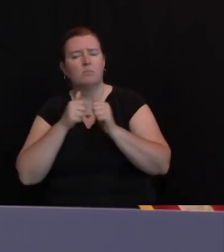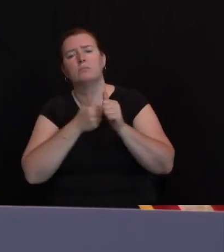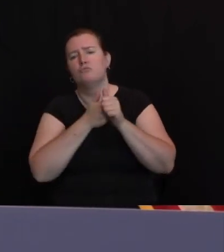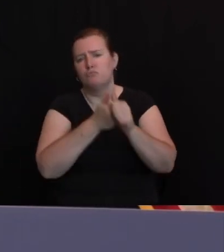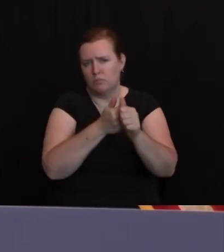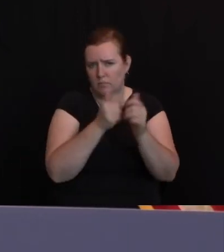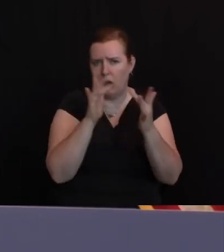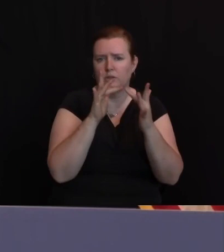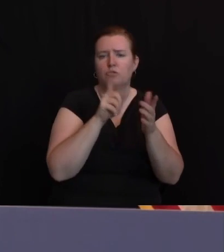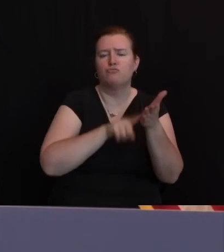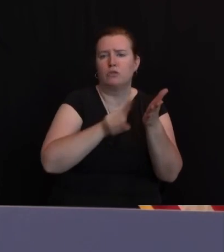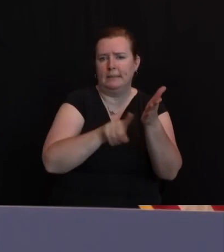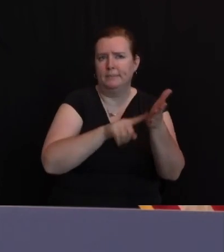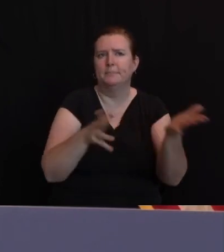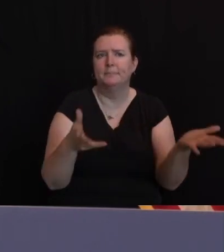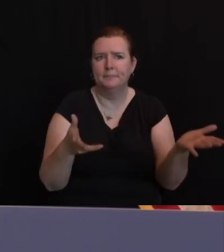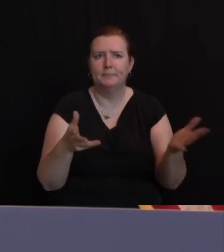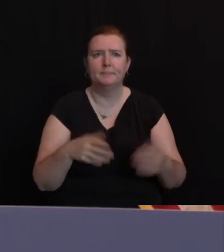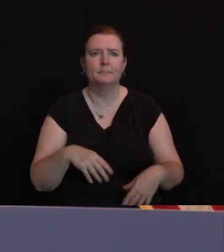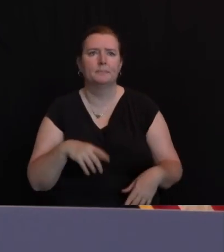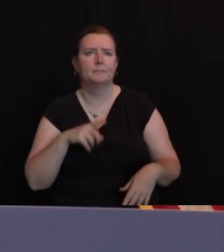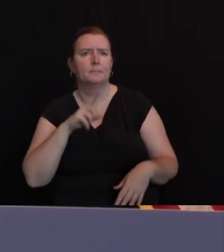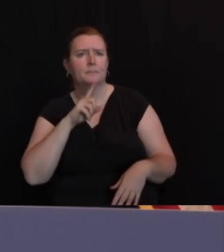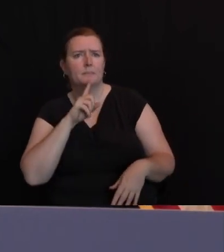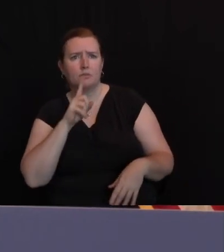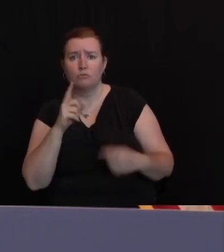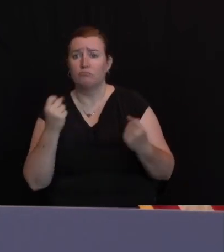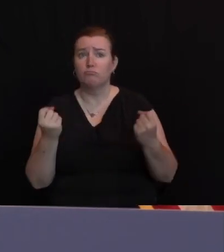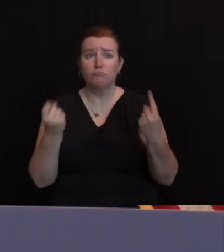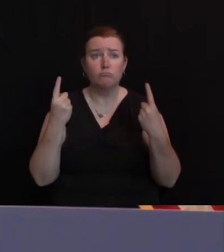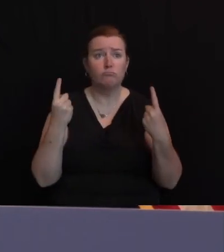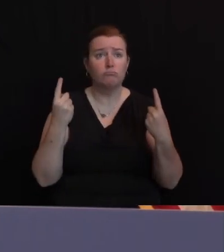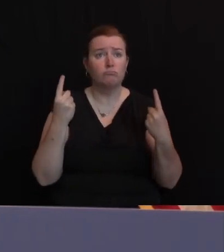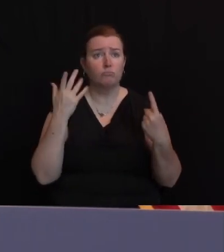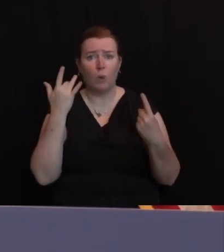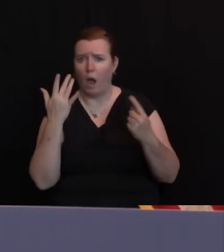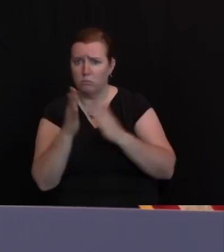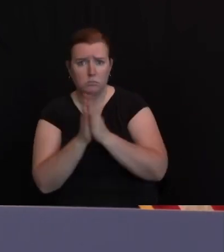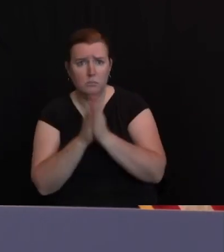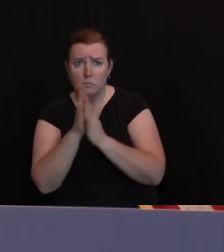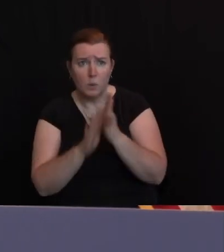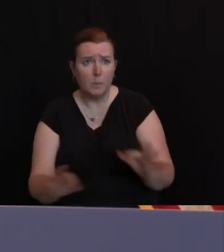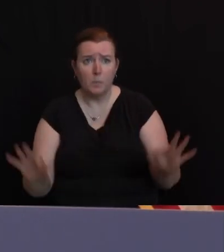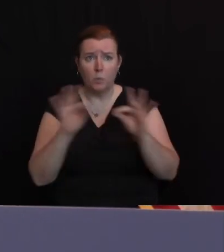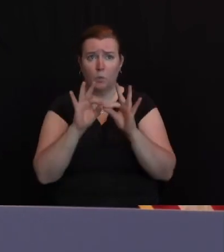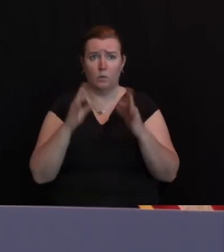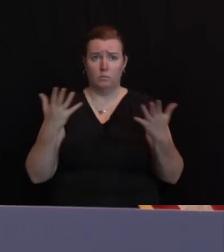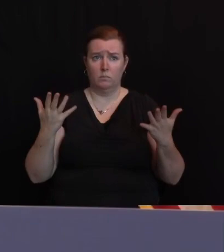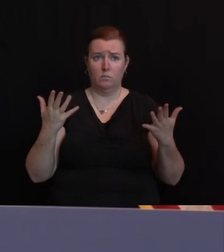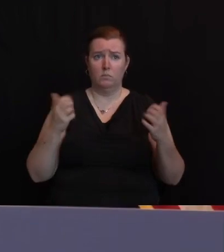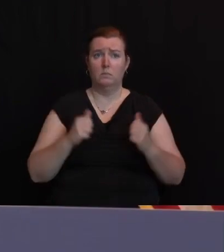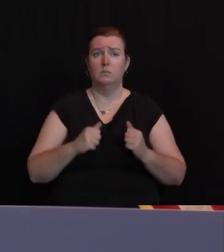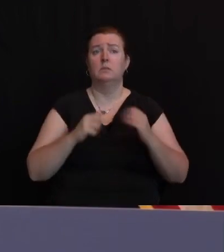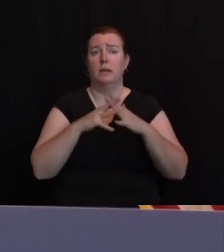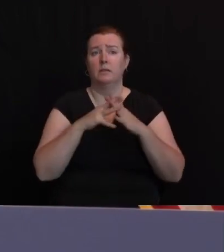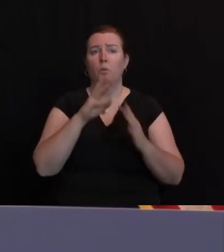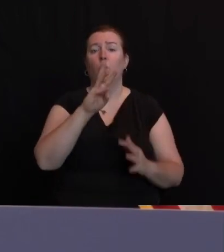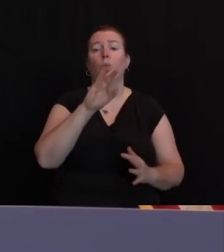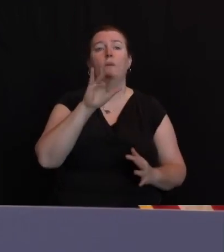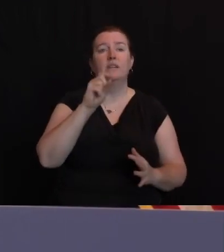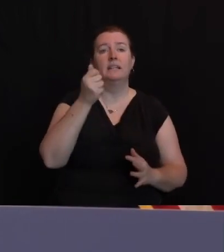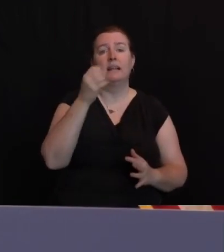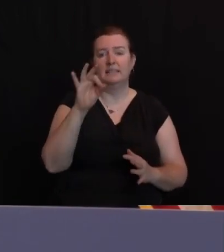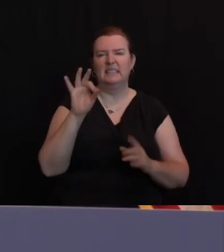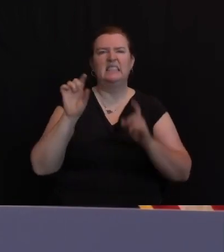the importance of these initiatives, this week we launched a COVID-19 testing and contact tracing